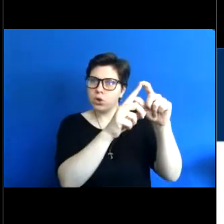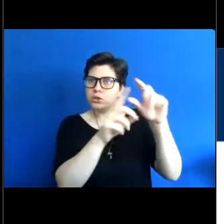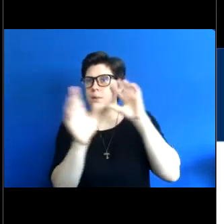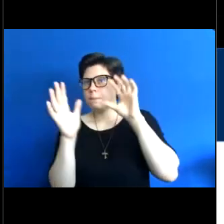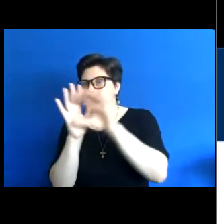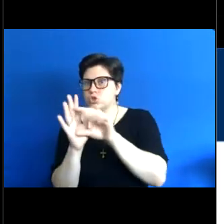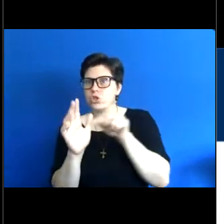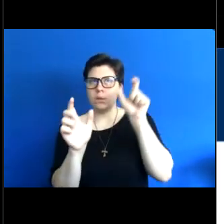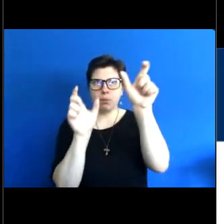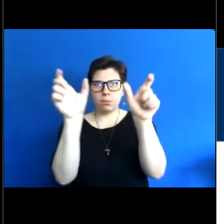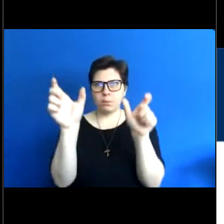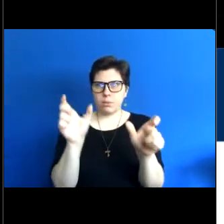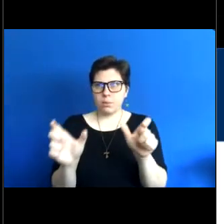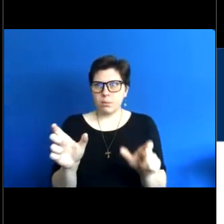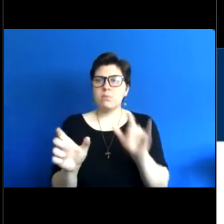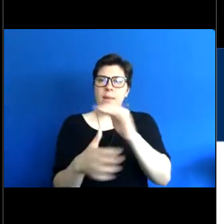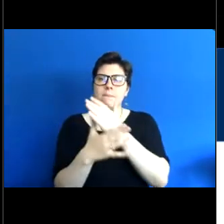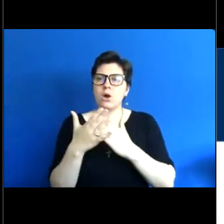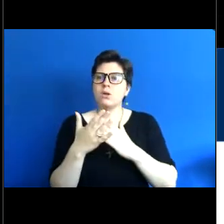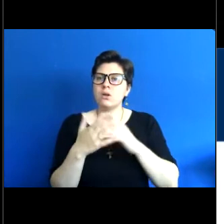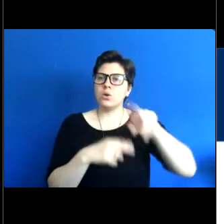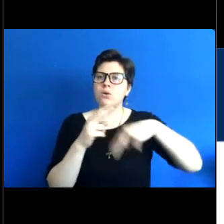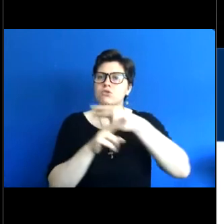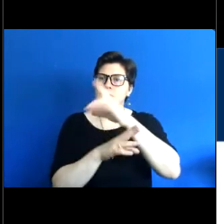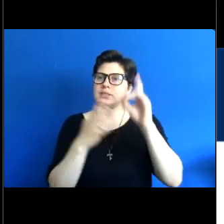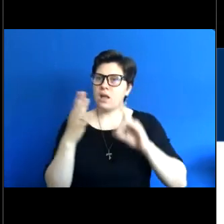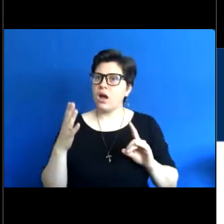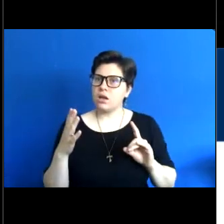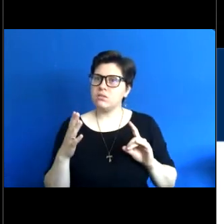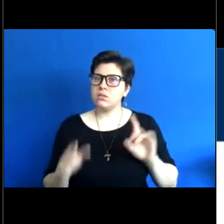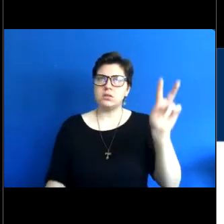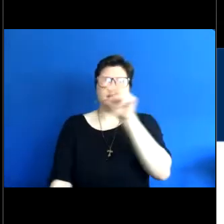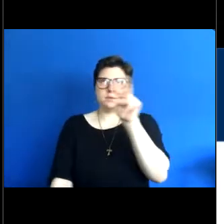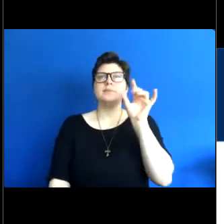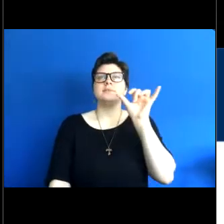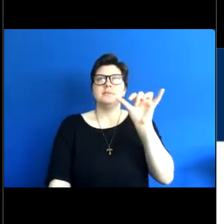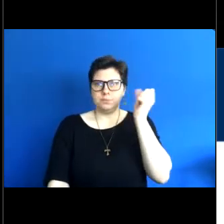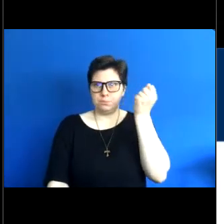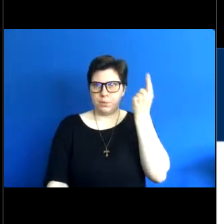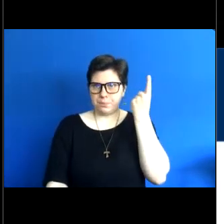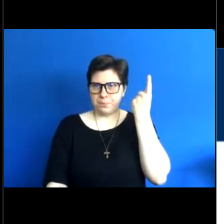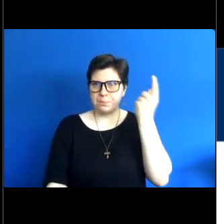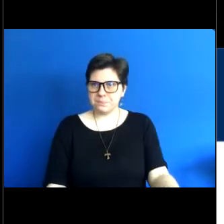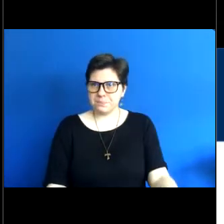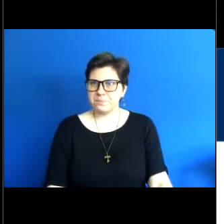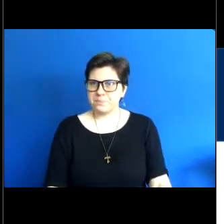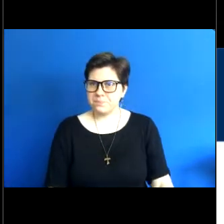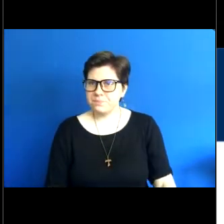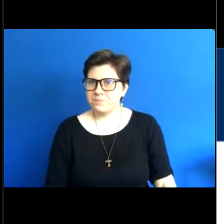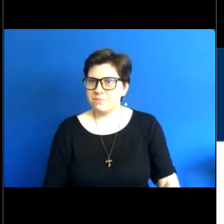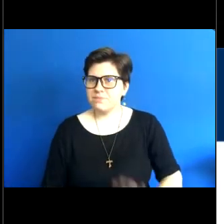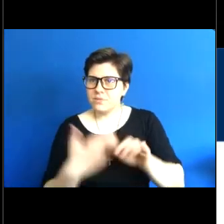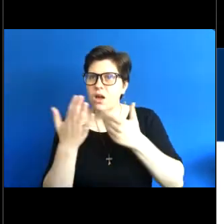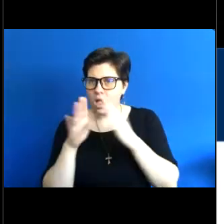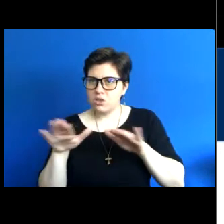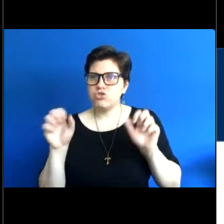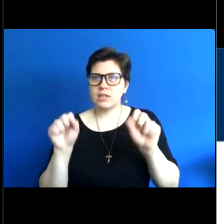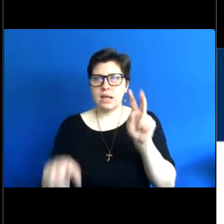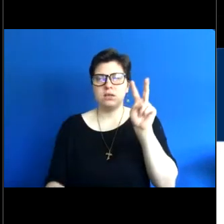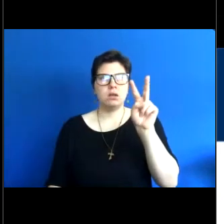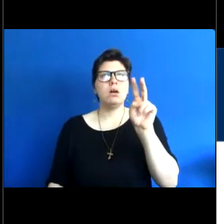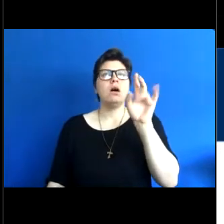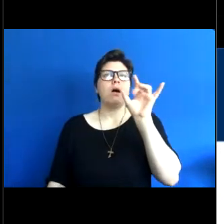that universal design for the classroom expectations or rules. So all children can see, oh,